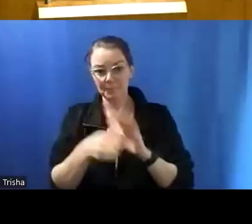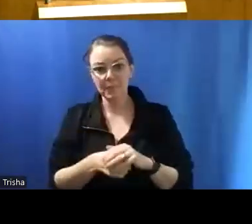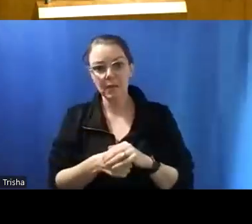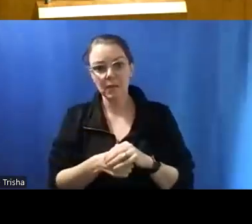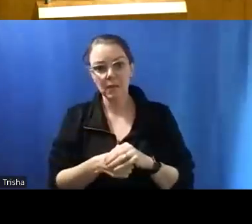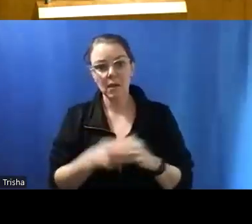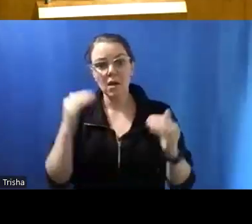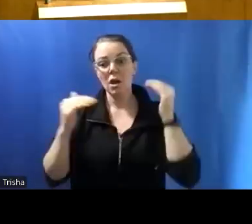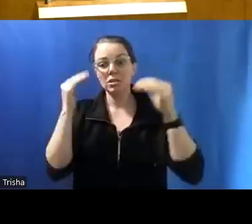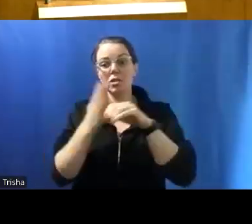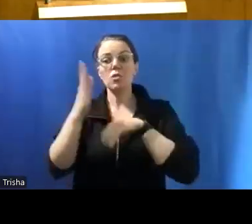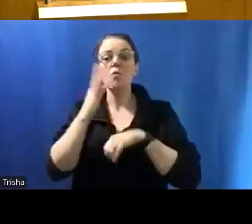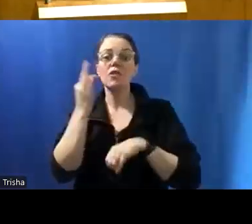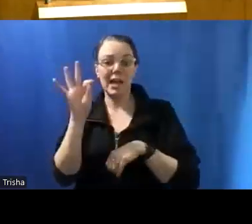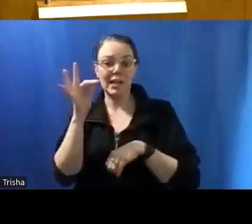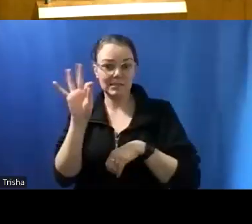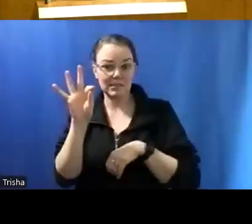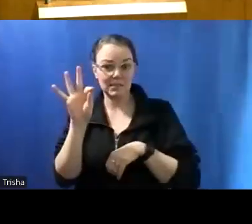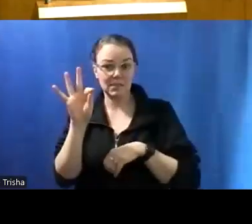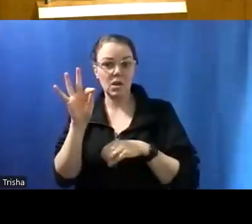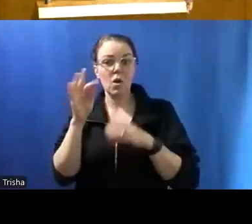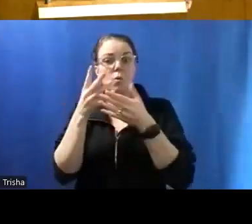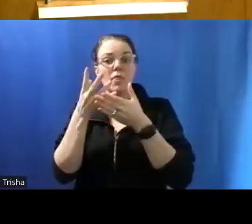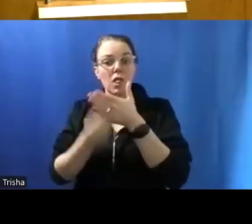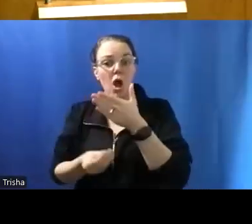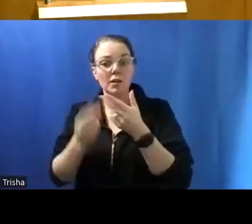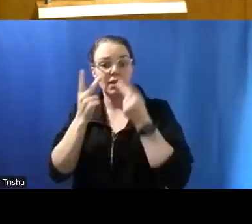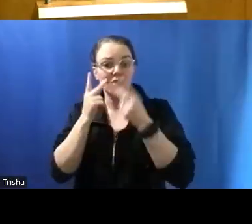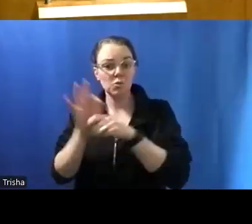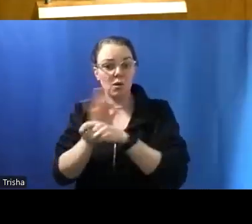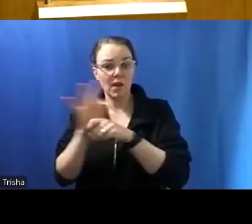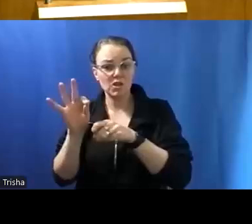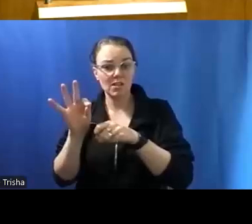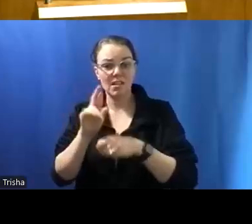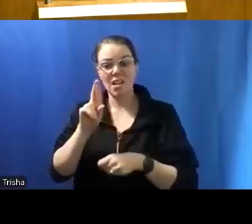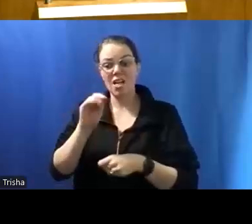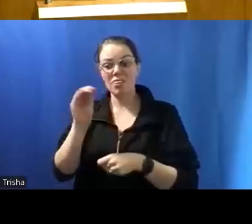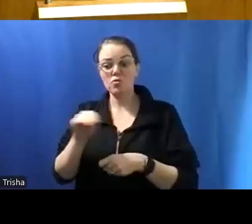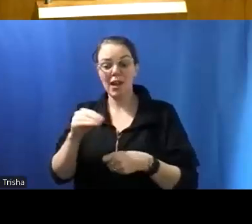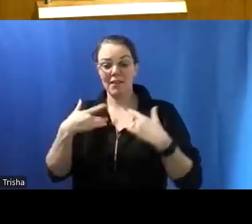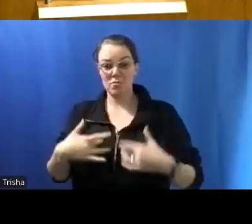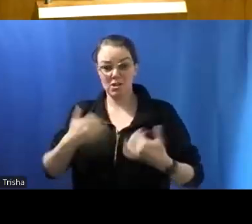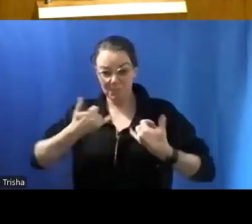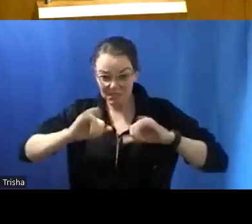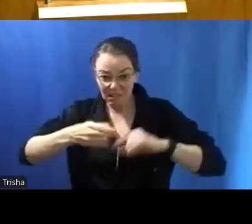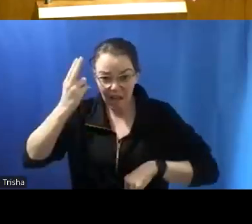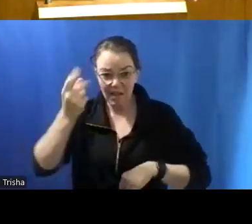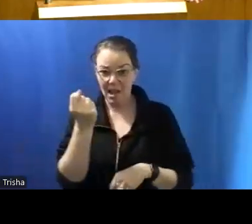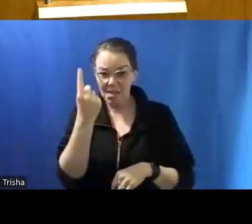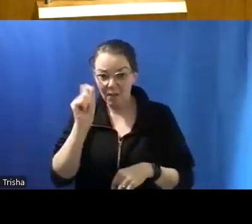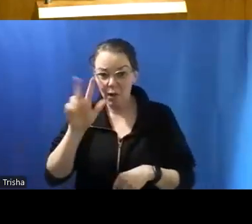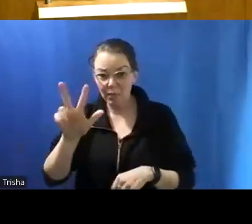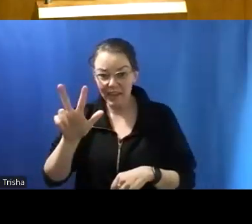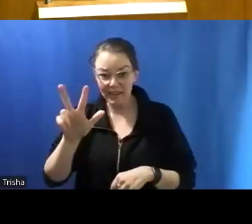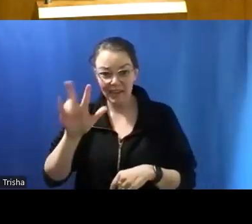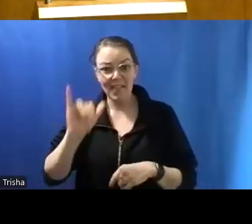adults over 19 years of age with loss of visual function, the rate of depression was still pretty high. It was 11.3, which is over double